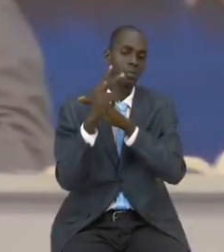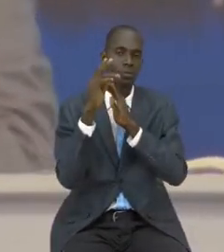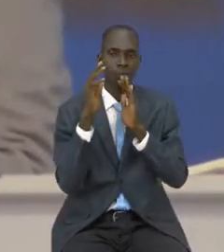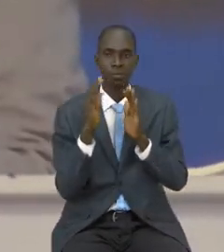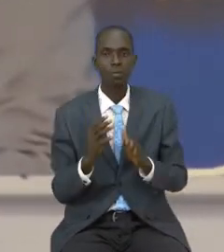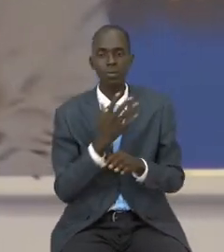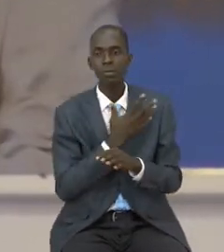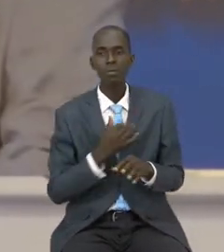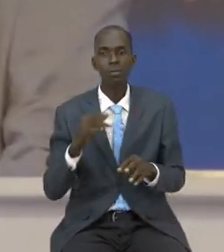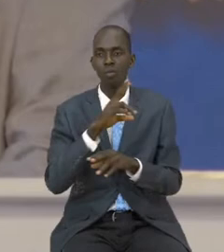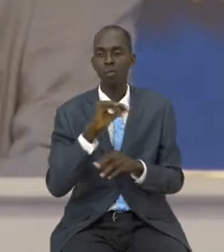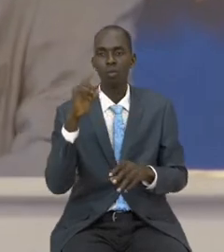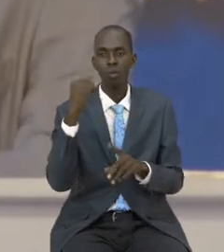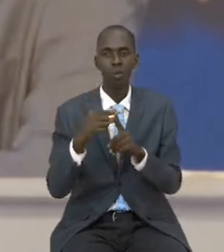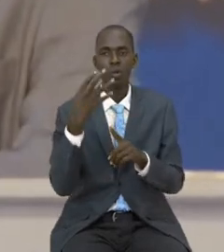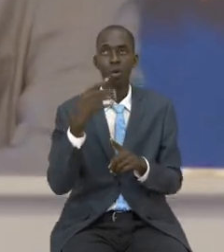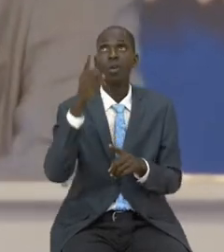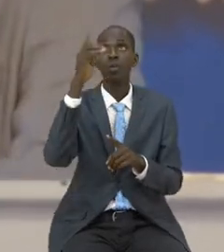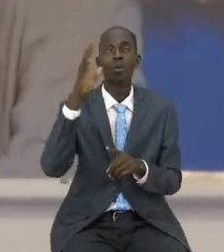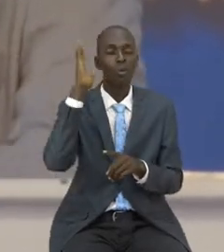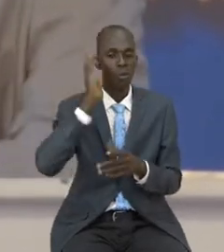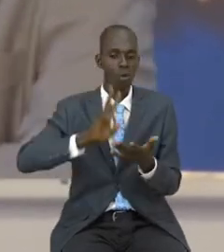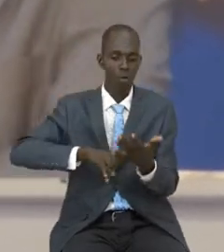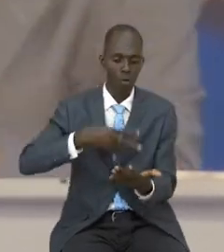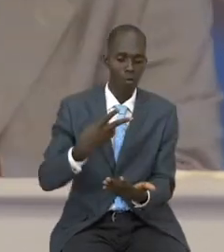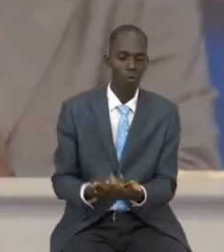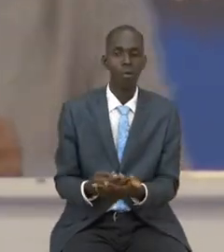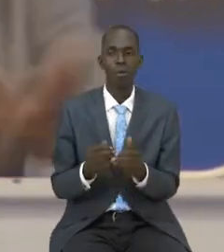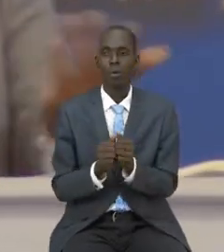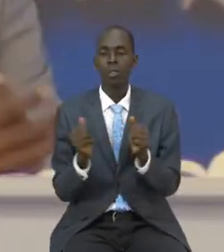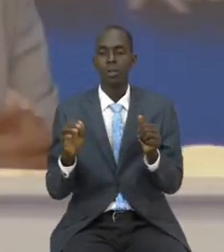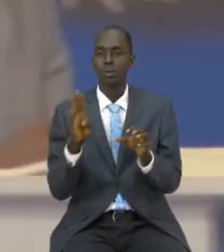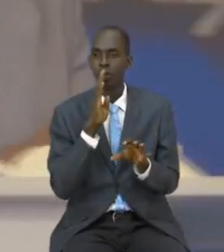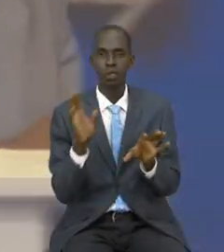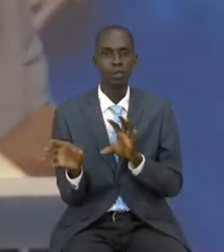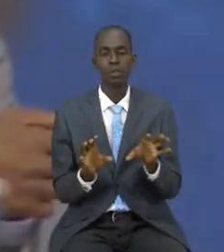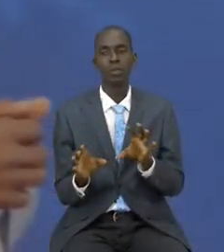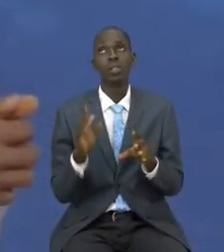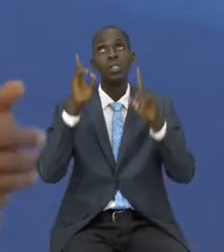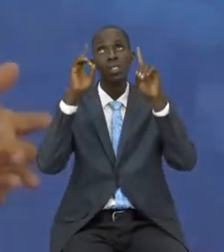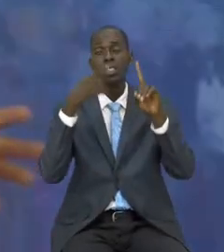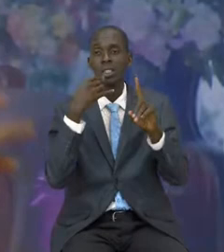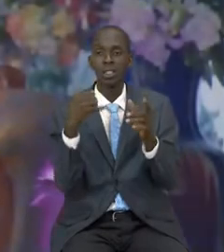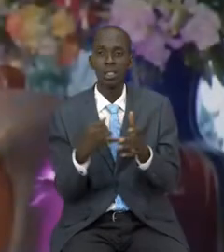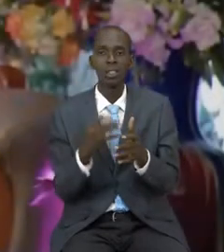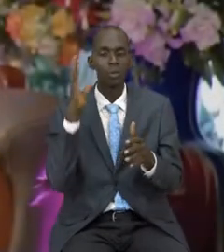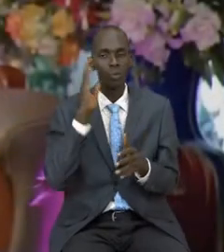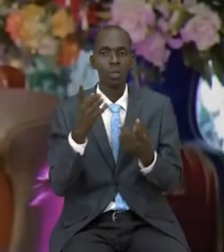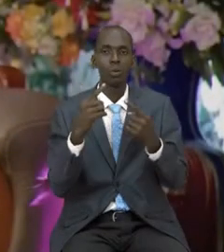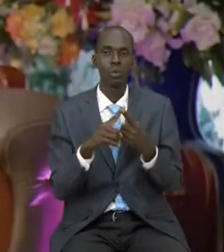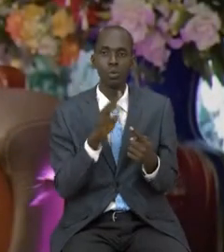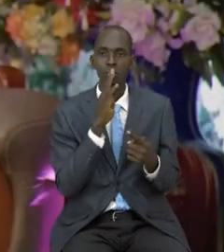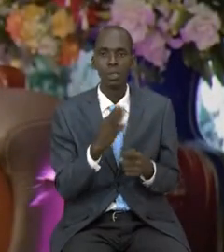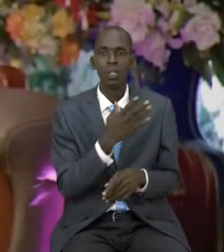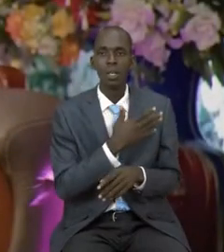God will fall to the ground. He has said it, it will be fulfilled. And then it says, and his name shall